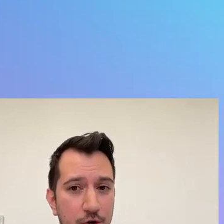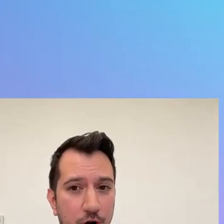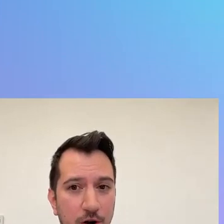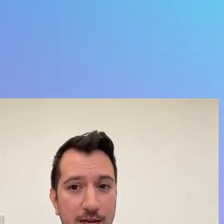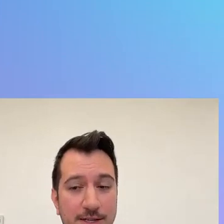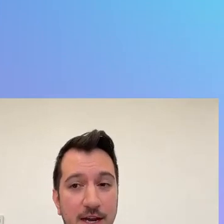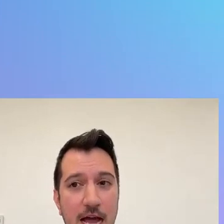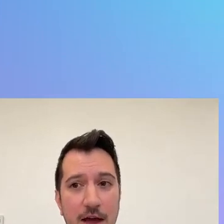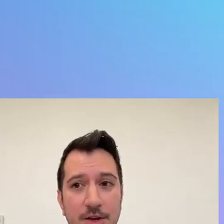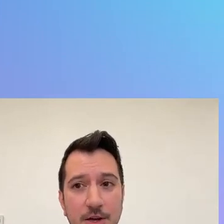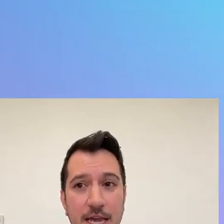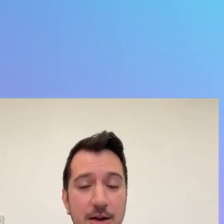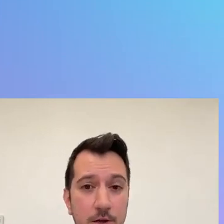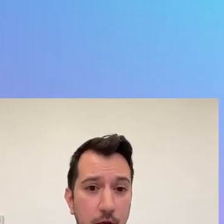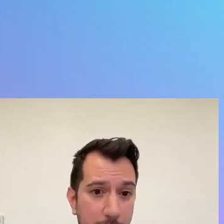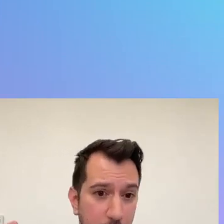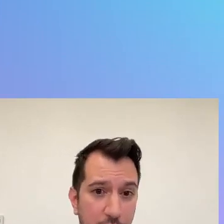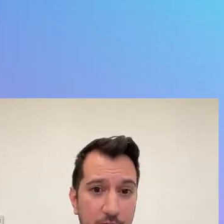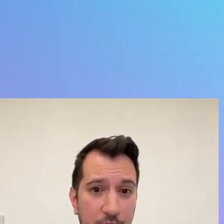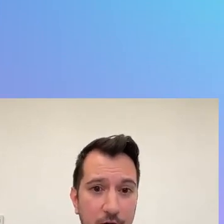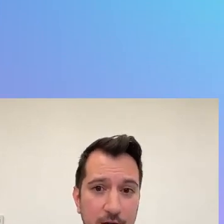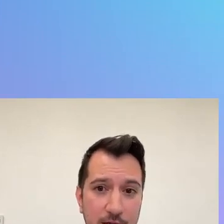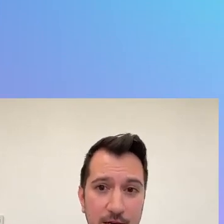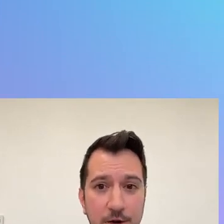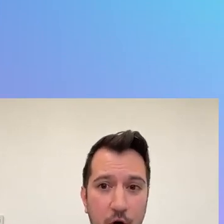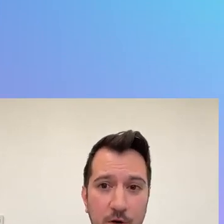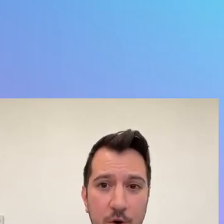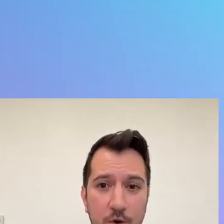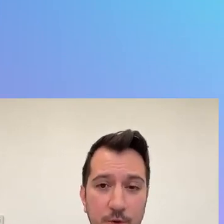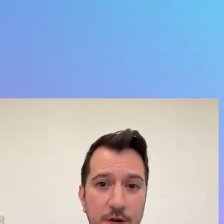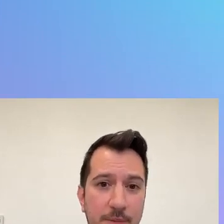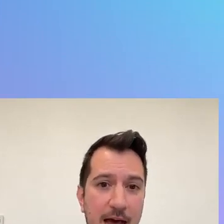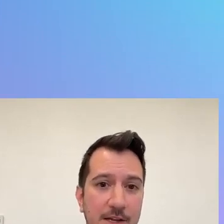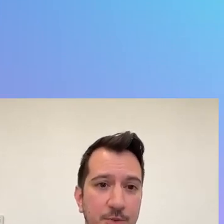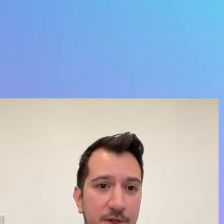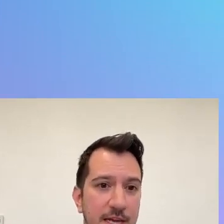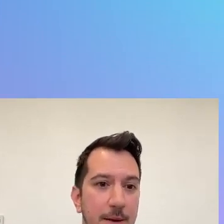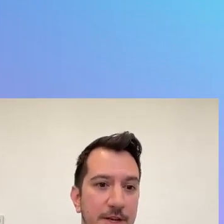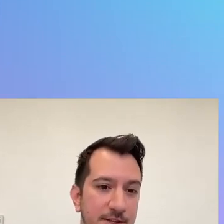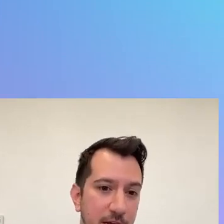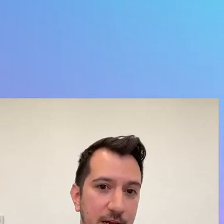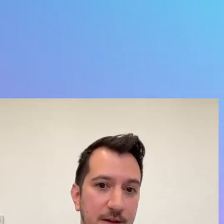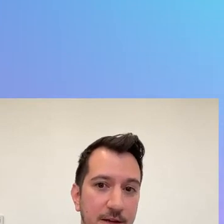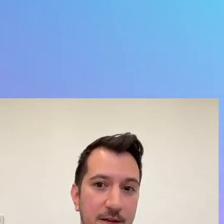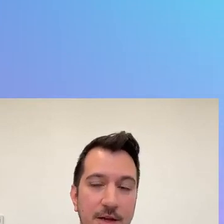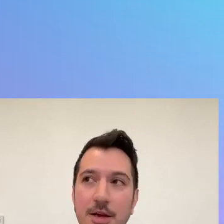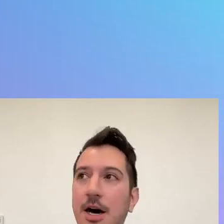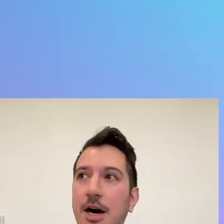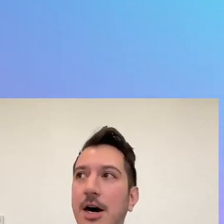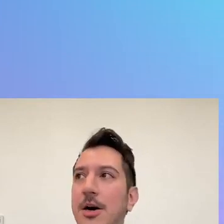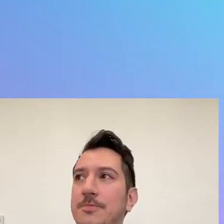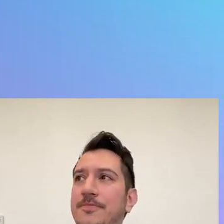little bit more jarring. It's going to have to get a little bit brighter in dark mode for it to pass with the APCA.